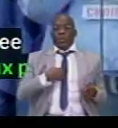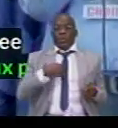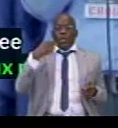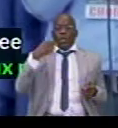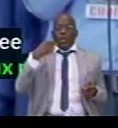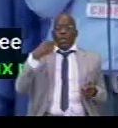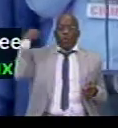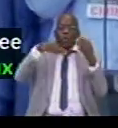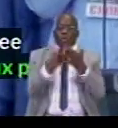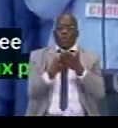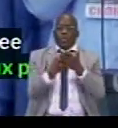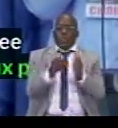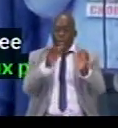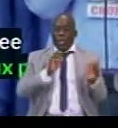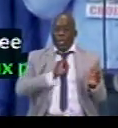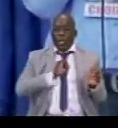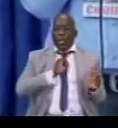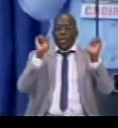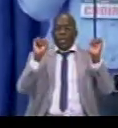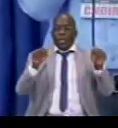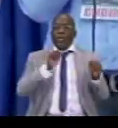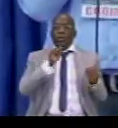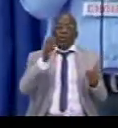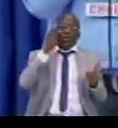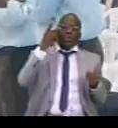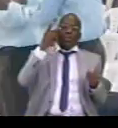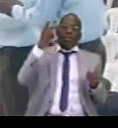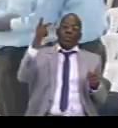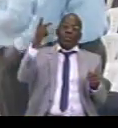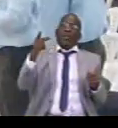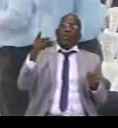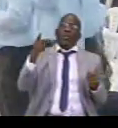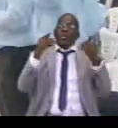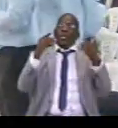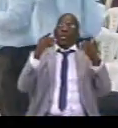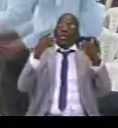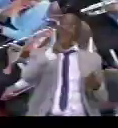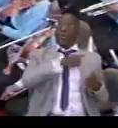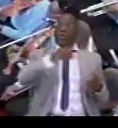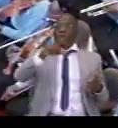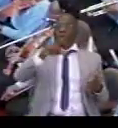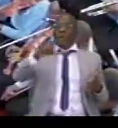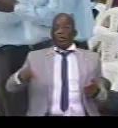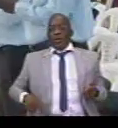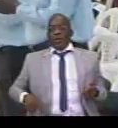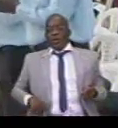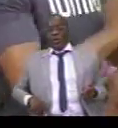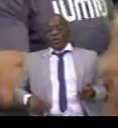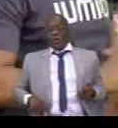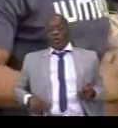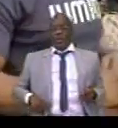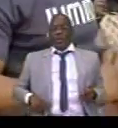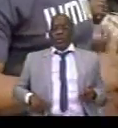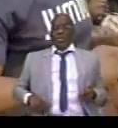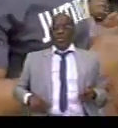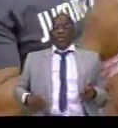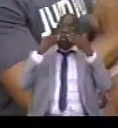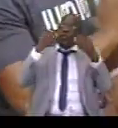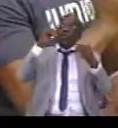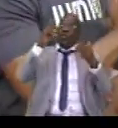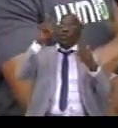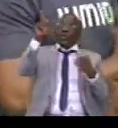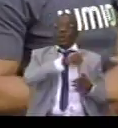and all the blessings that I cannot see. Thank you, Lord. Thank you, Lord. Thank